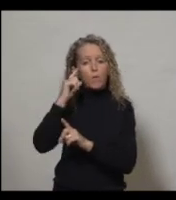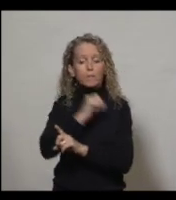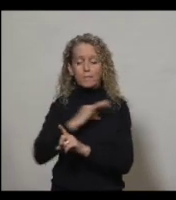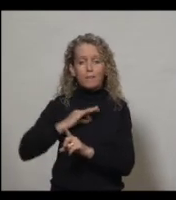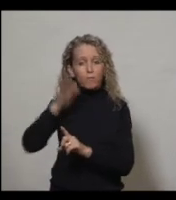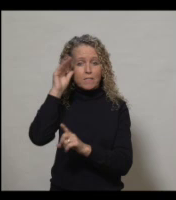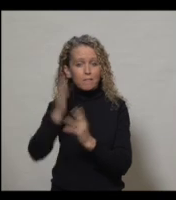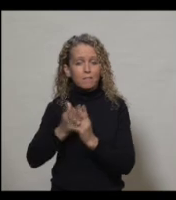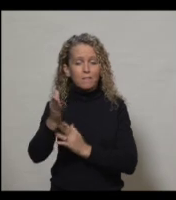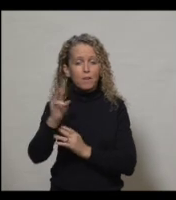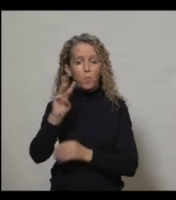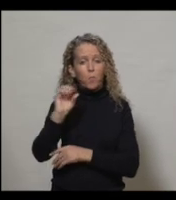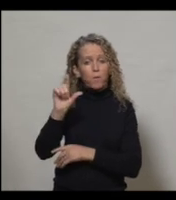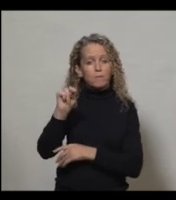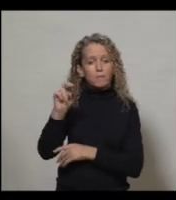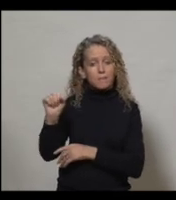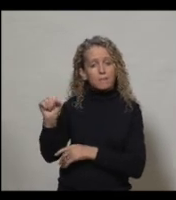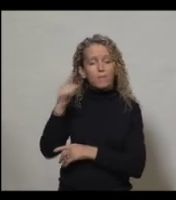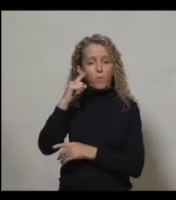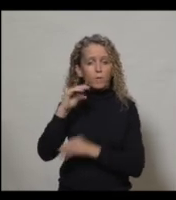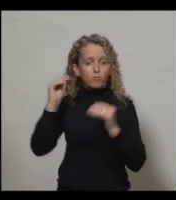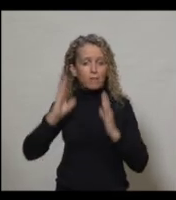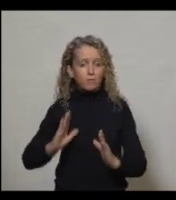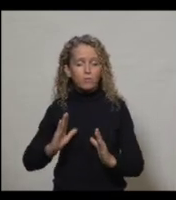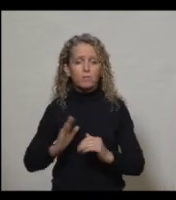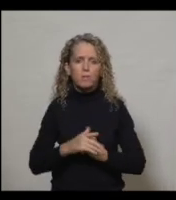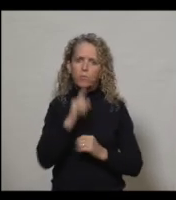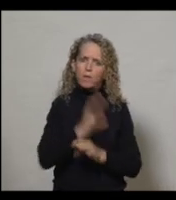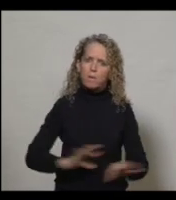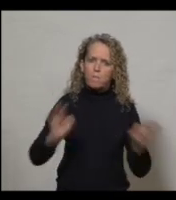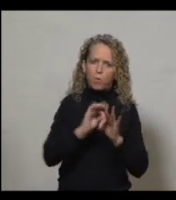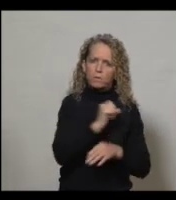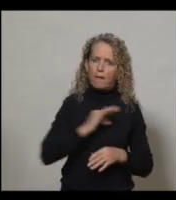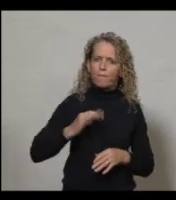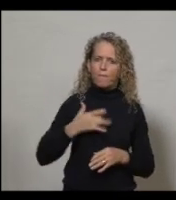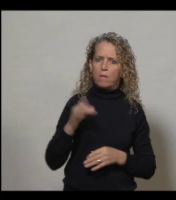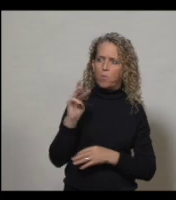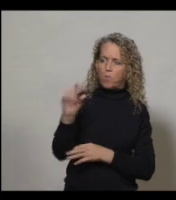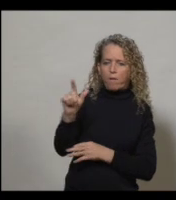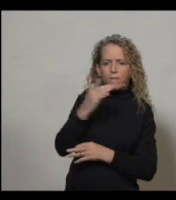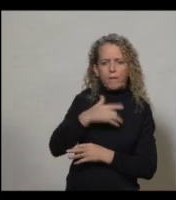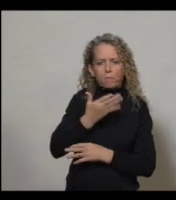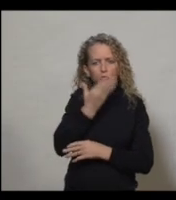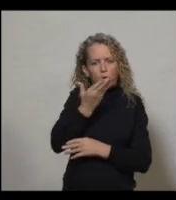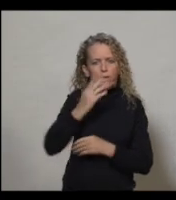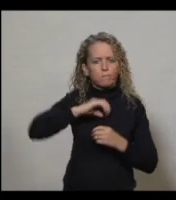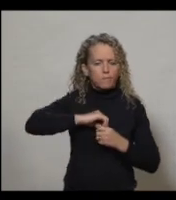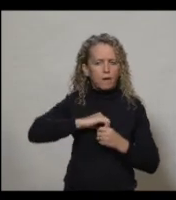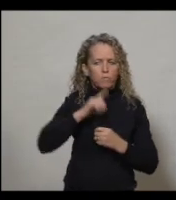for educators. As I mentioned, a huge part of trauma-informed care is staff wellness. So you can check that out. And we also